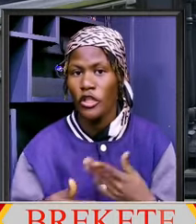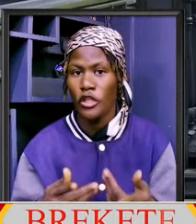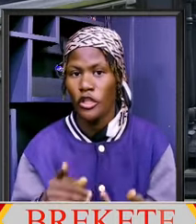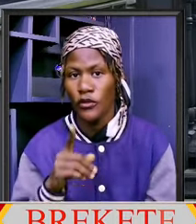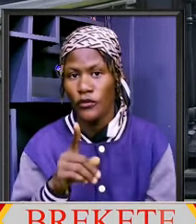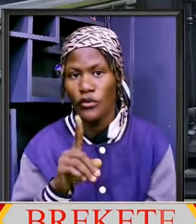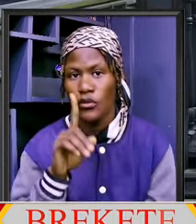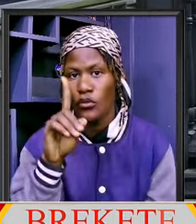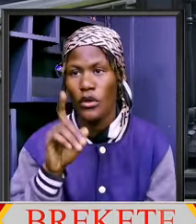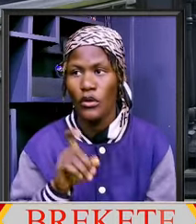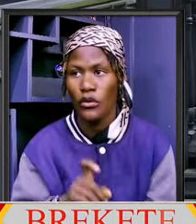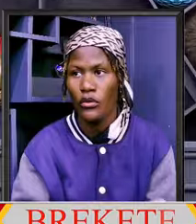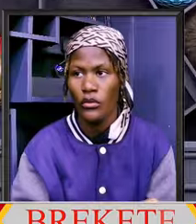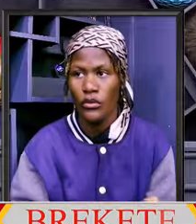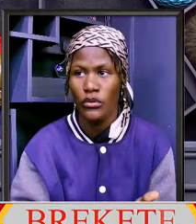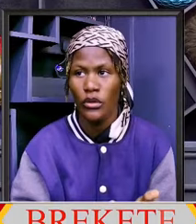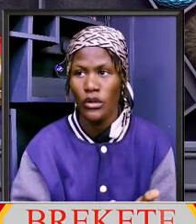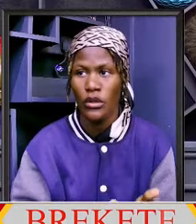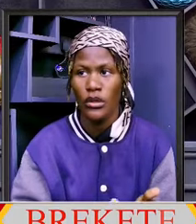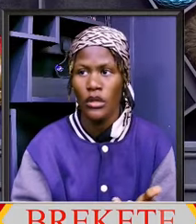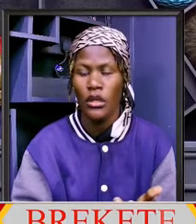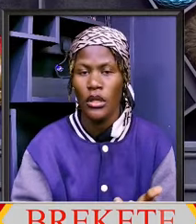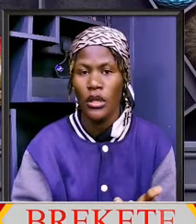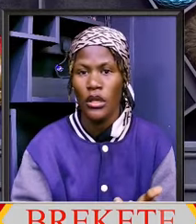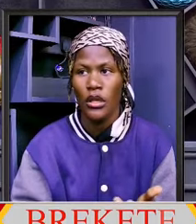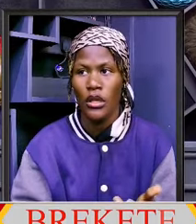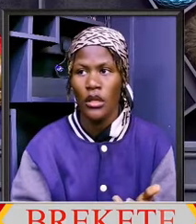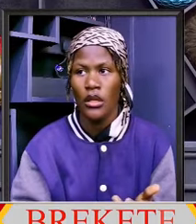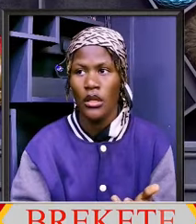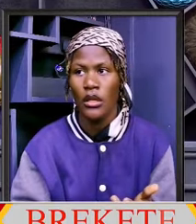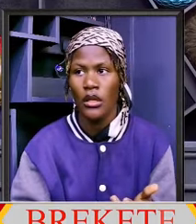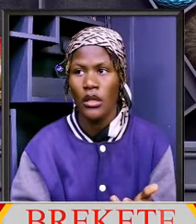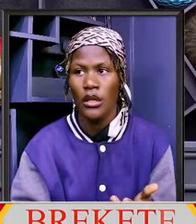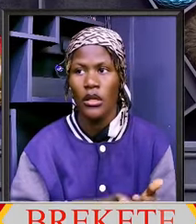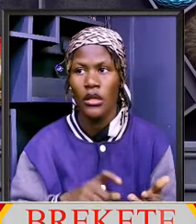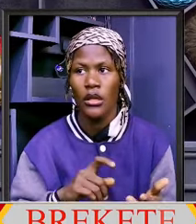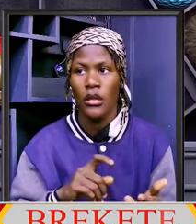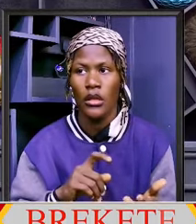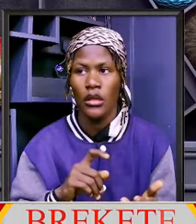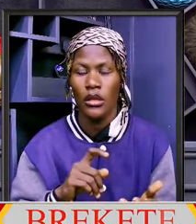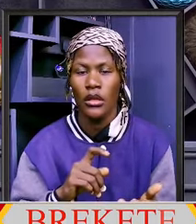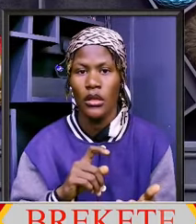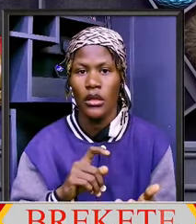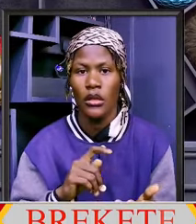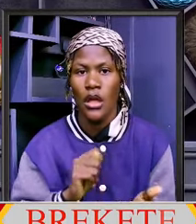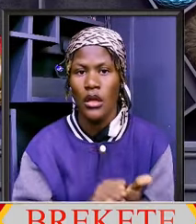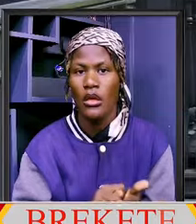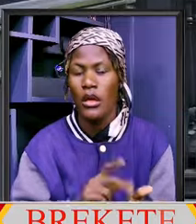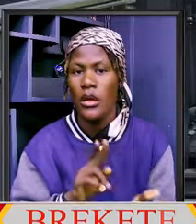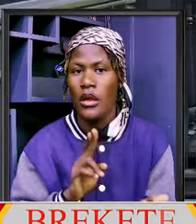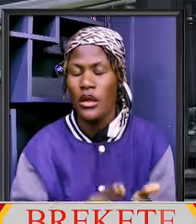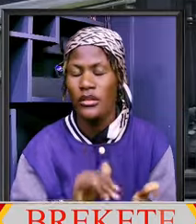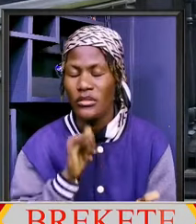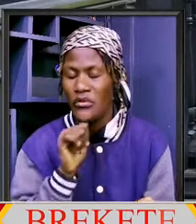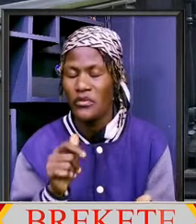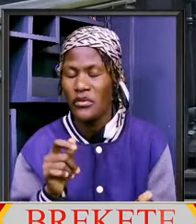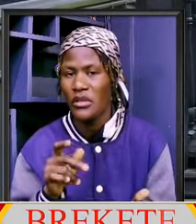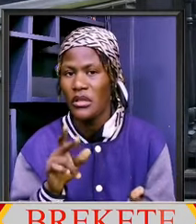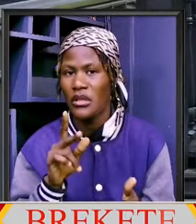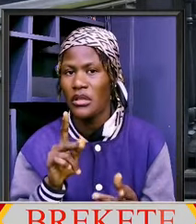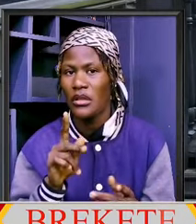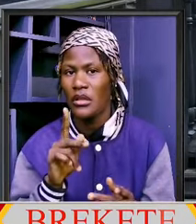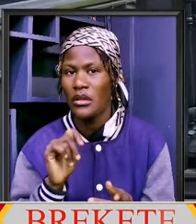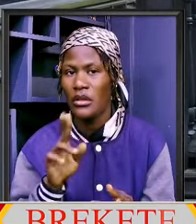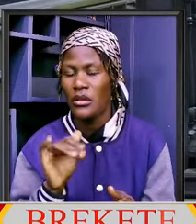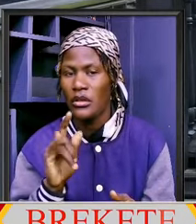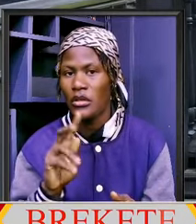you 100,000 naira. Thank you very much, sir. This 100,000 naira, not be for the treatment. The eye drop where